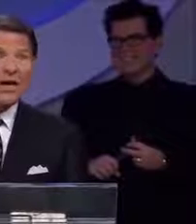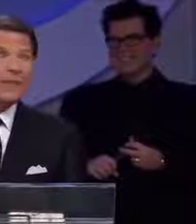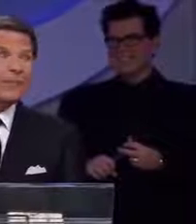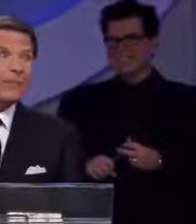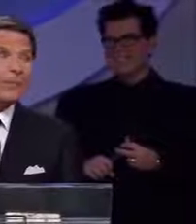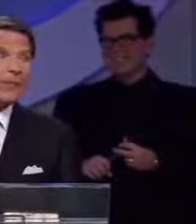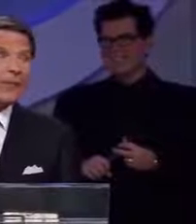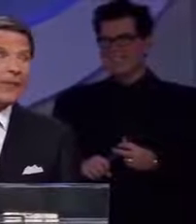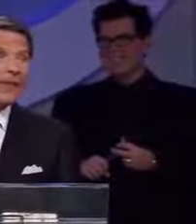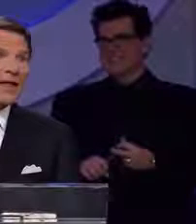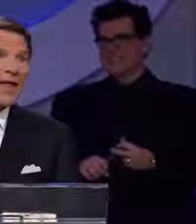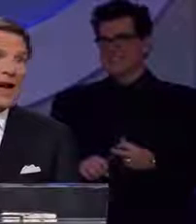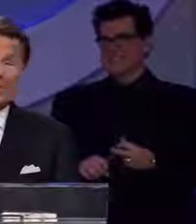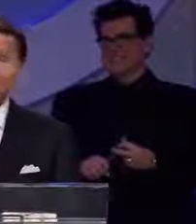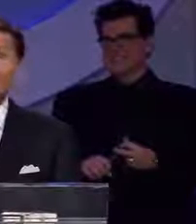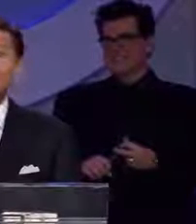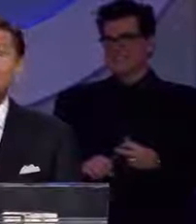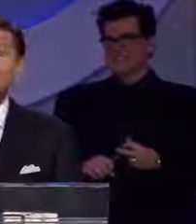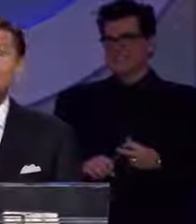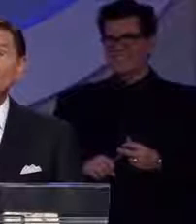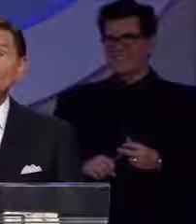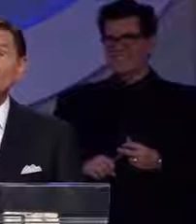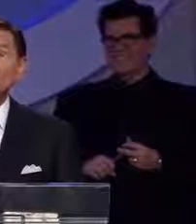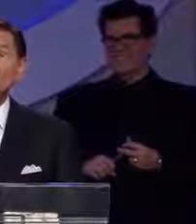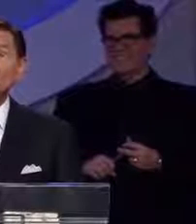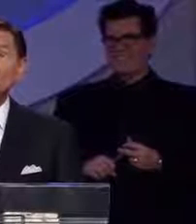time. Oh, yeah. I mean it.